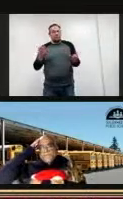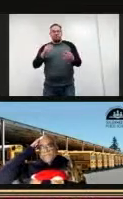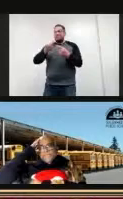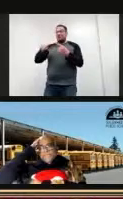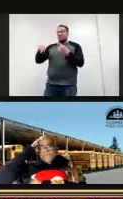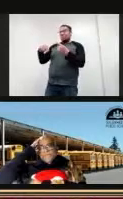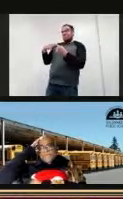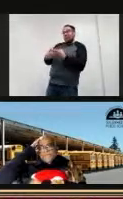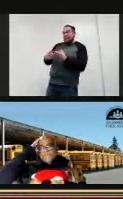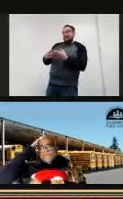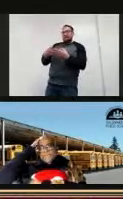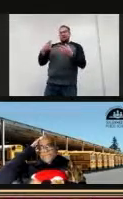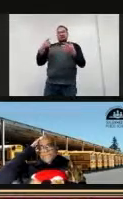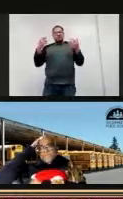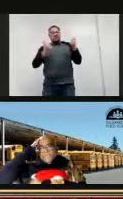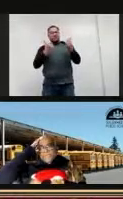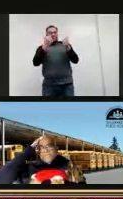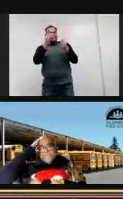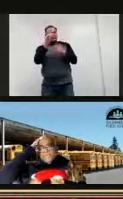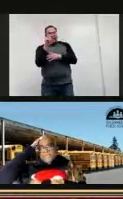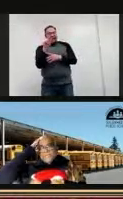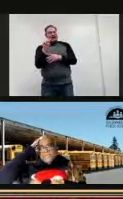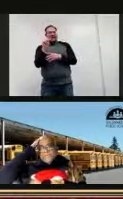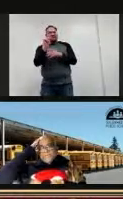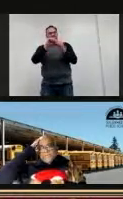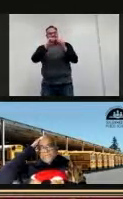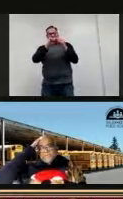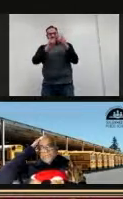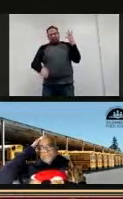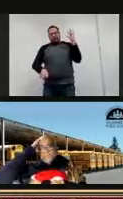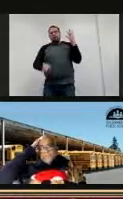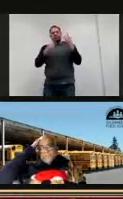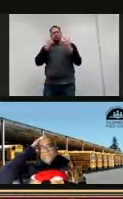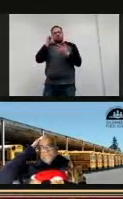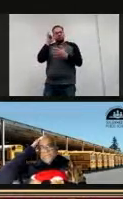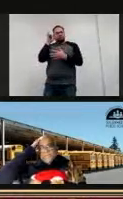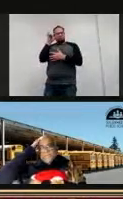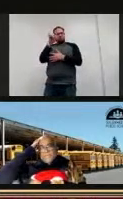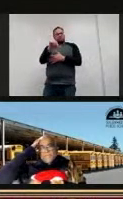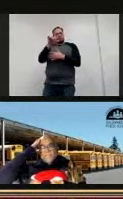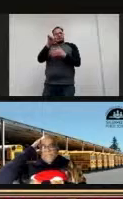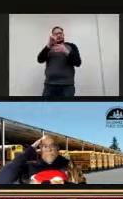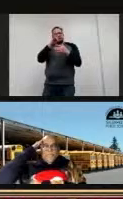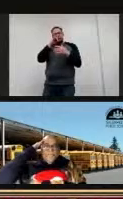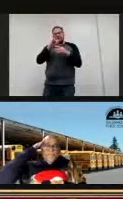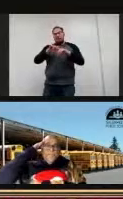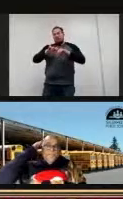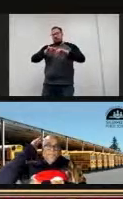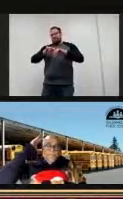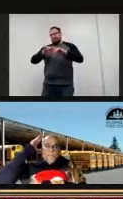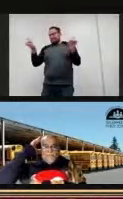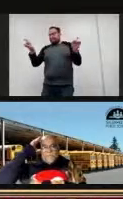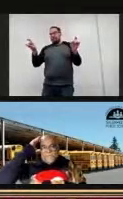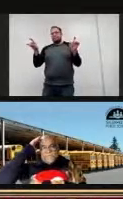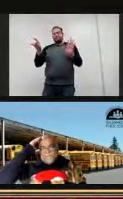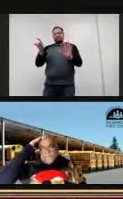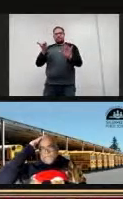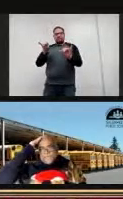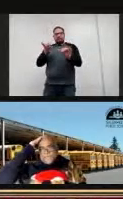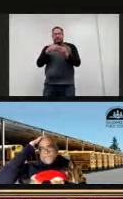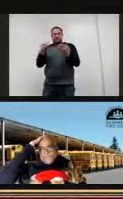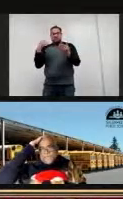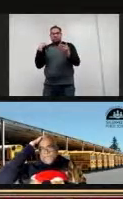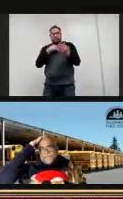data for these particular kids, also lots of other different measures that we look at. And